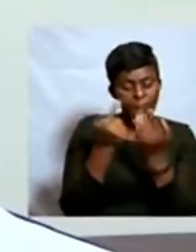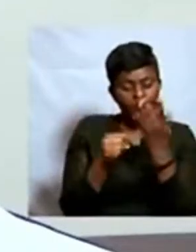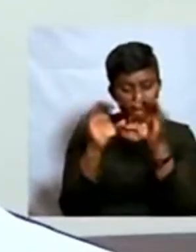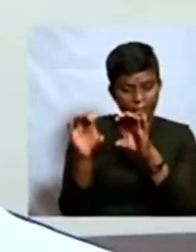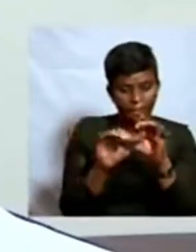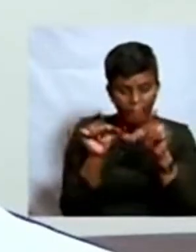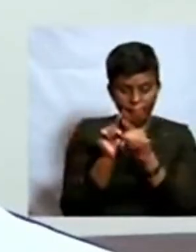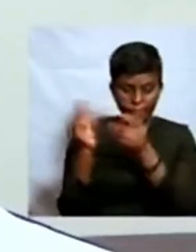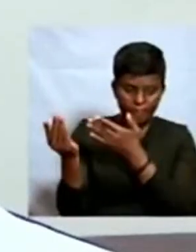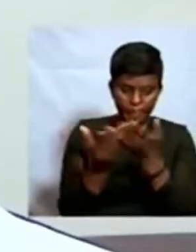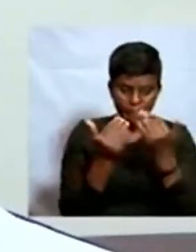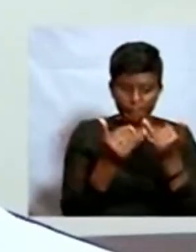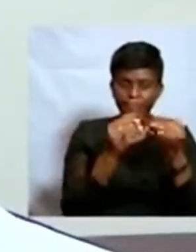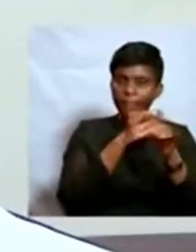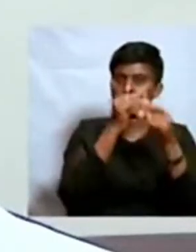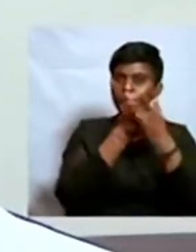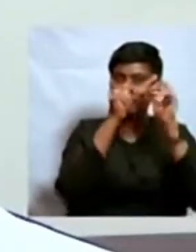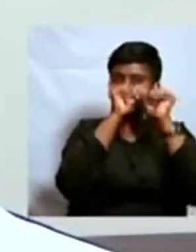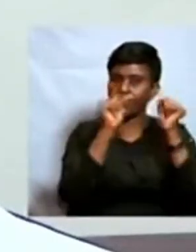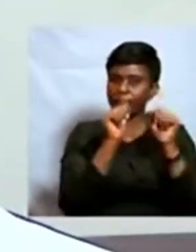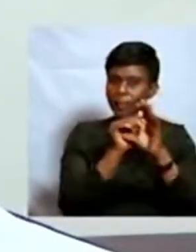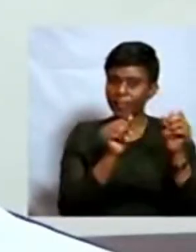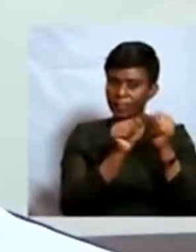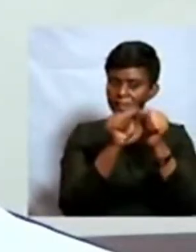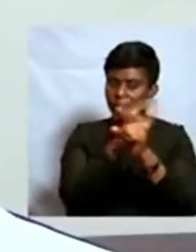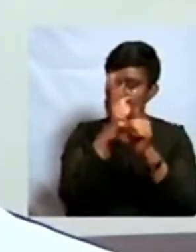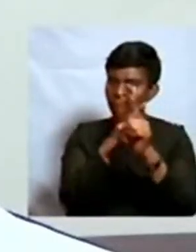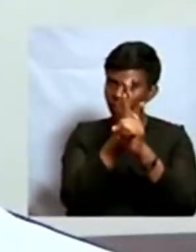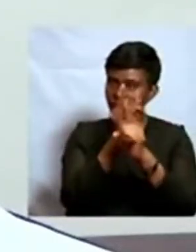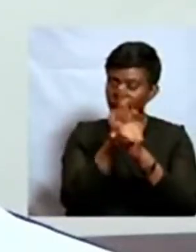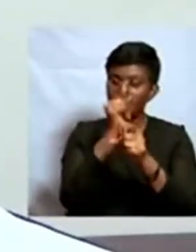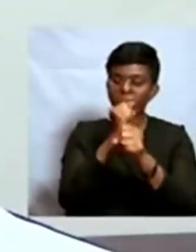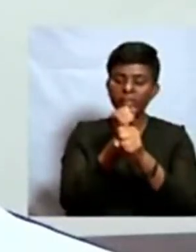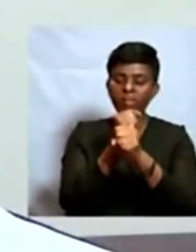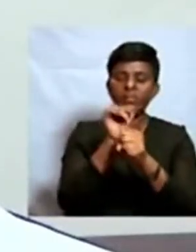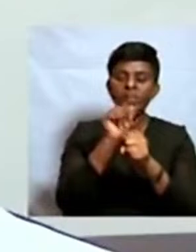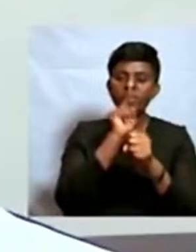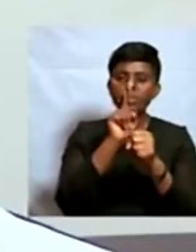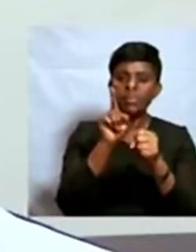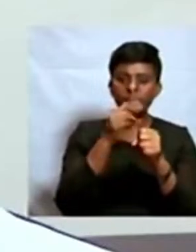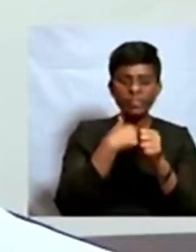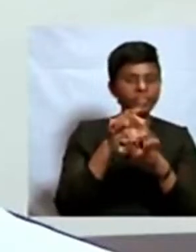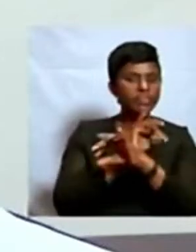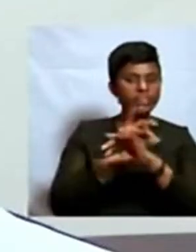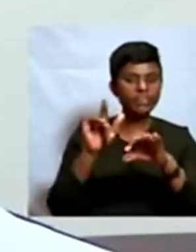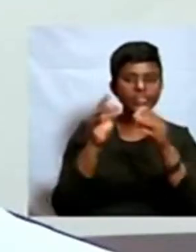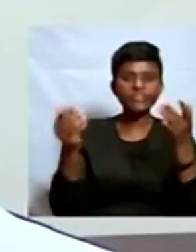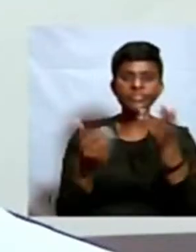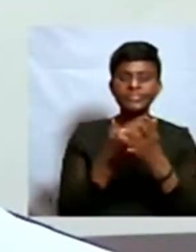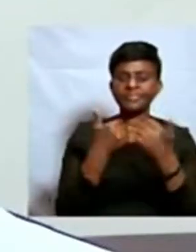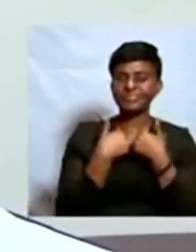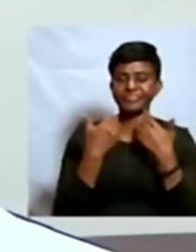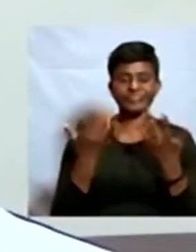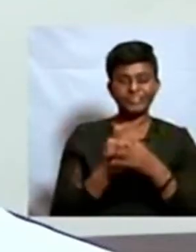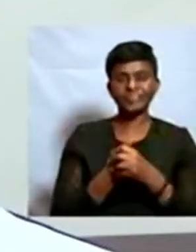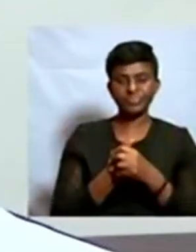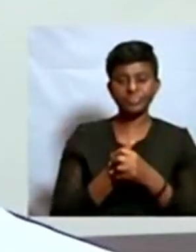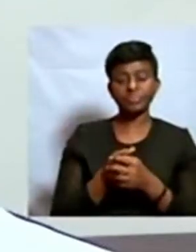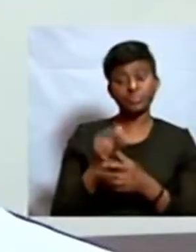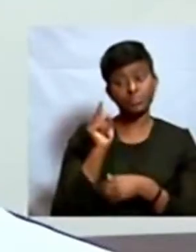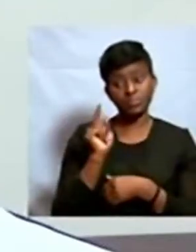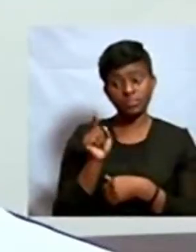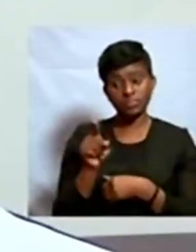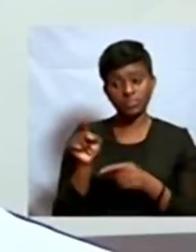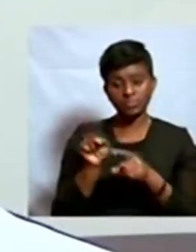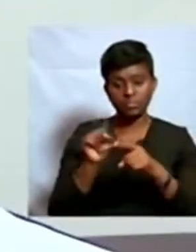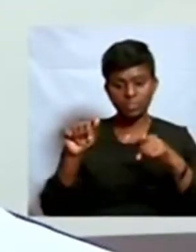to bring the structure and systems up to date. So indeed, there is nothing new. The aspect of